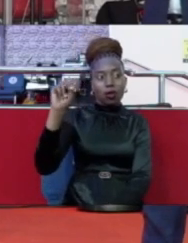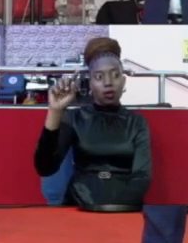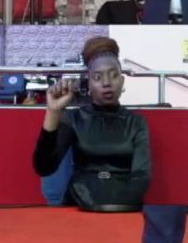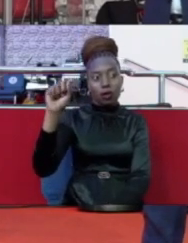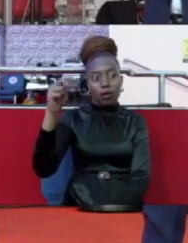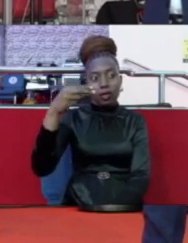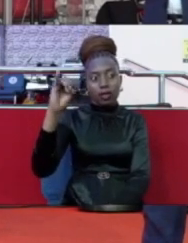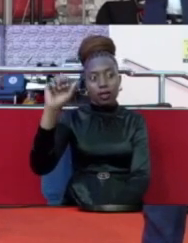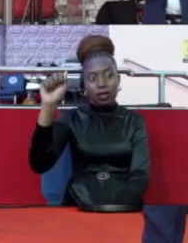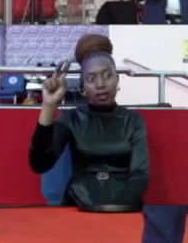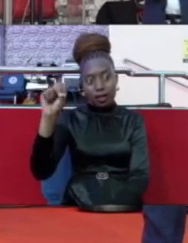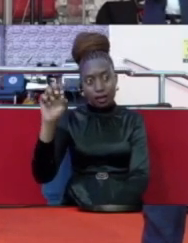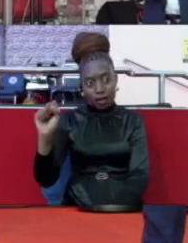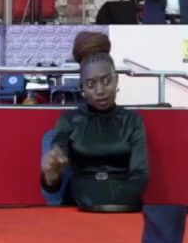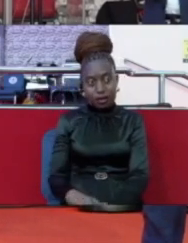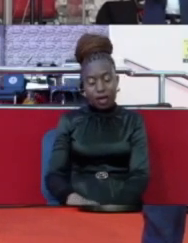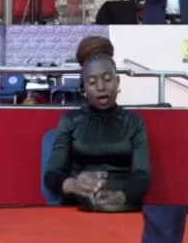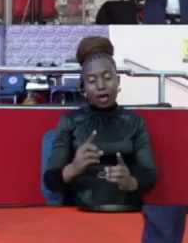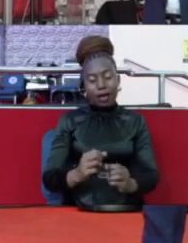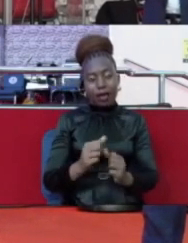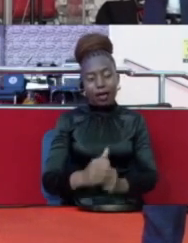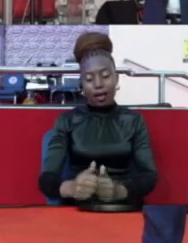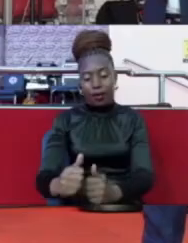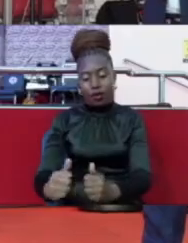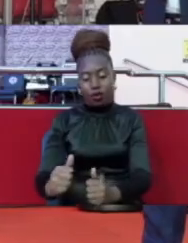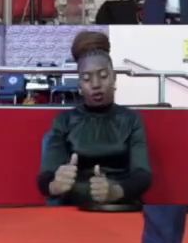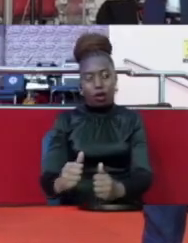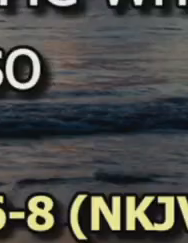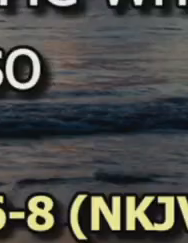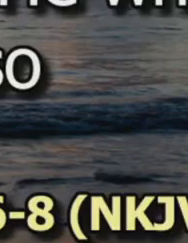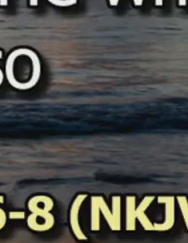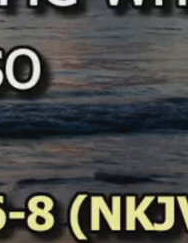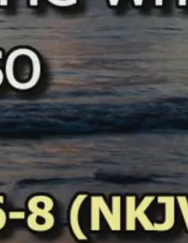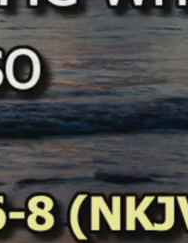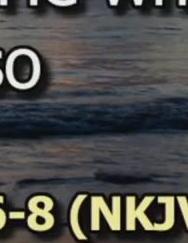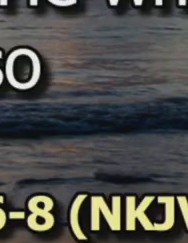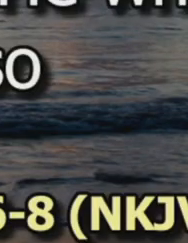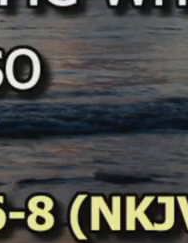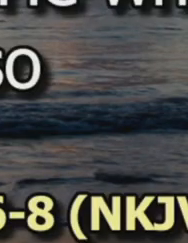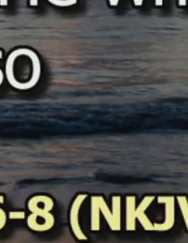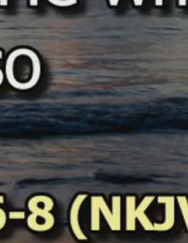9:6-8. And the Apostle Paul writes in his fourth letter to the Corinthians,